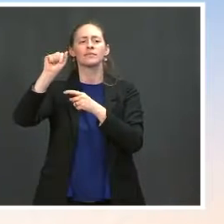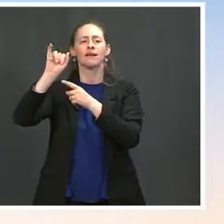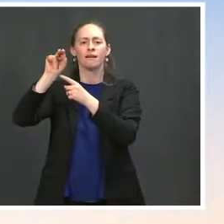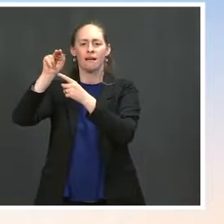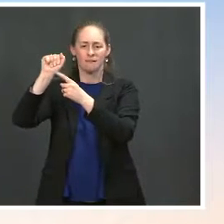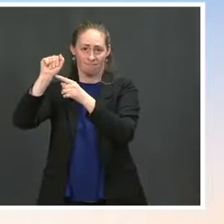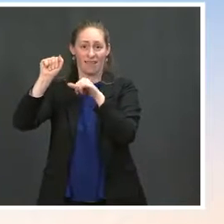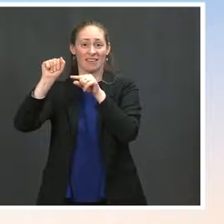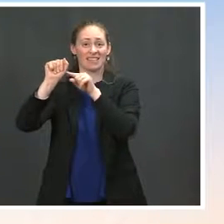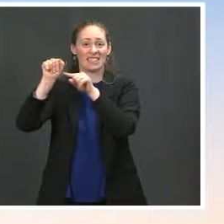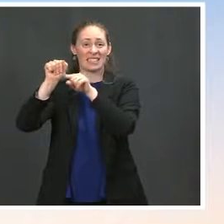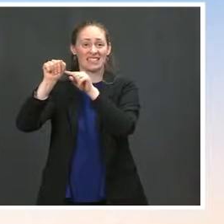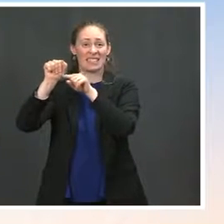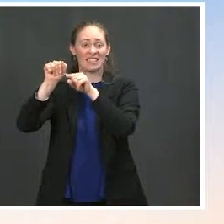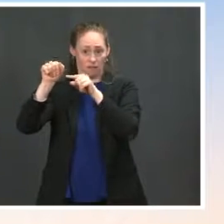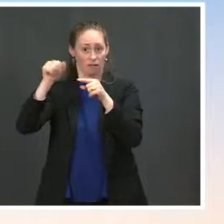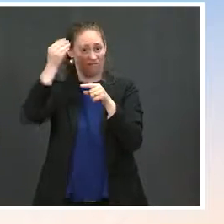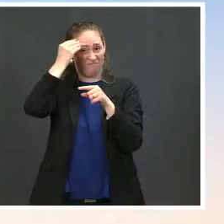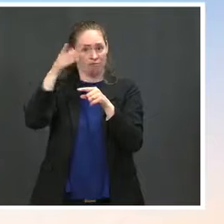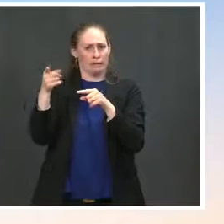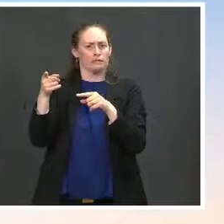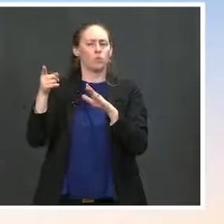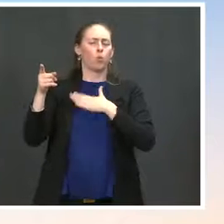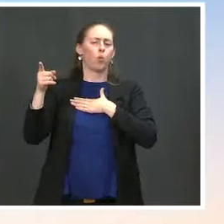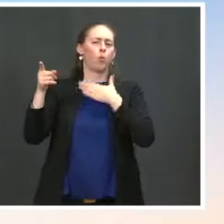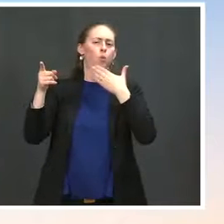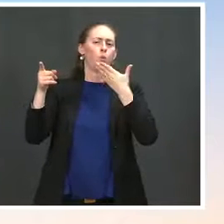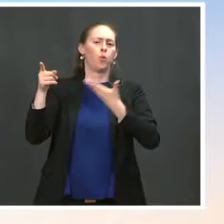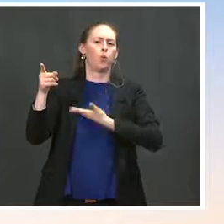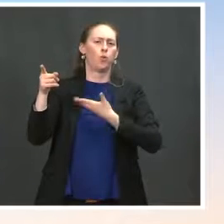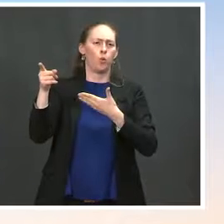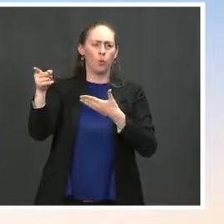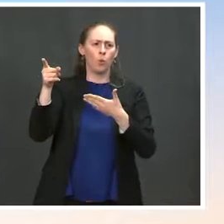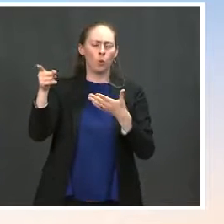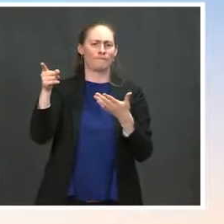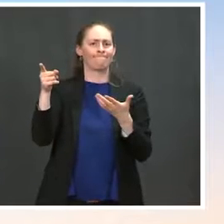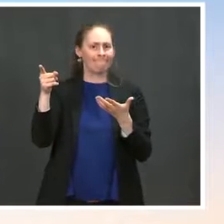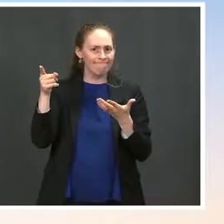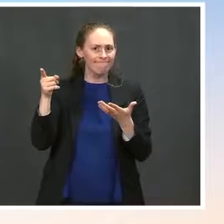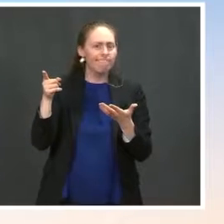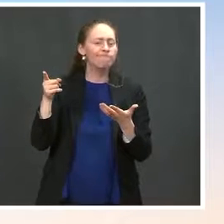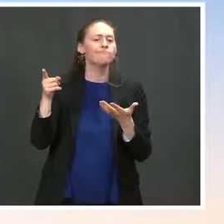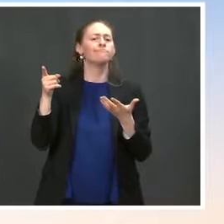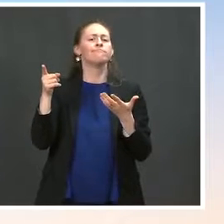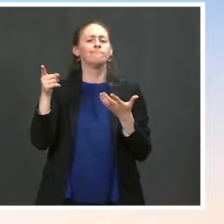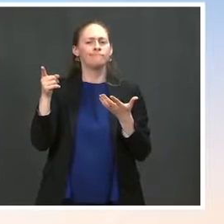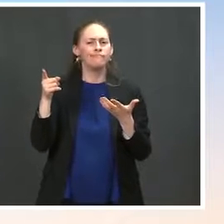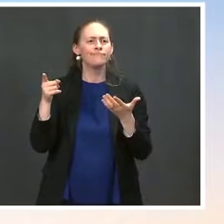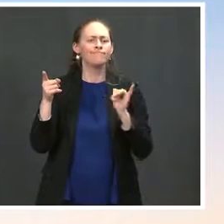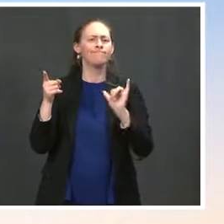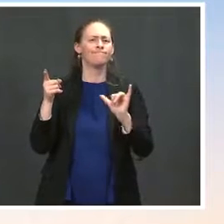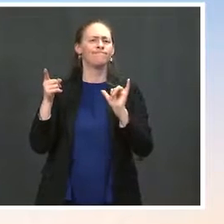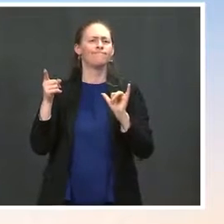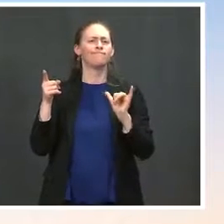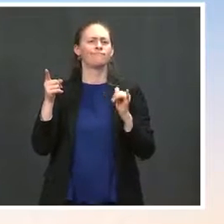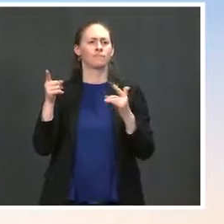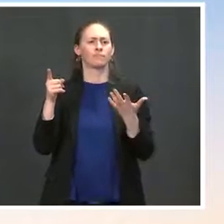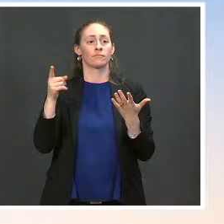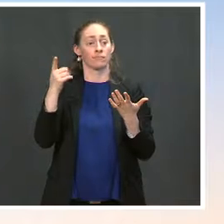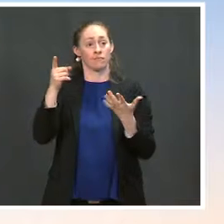appropriately pretty upset at the adults, the alleged adults, who are not getting their act together to make happen what needs to